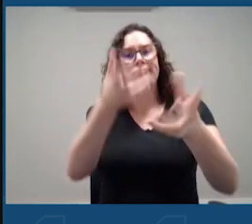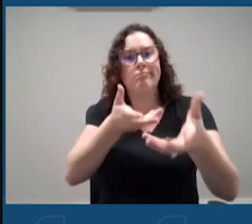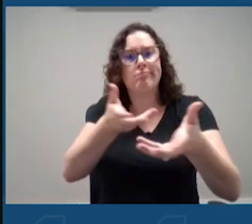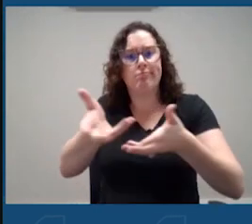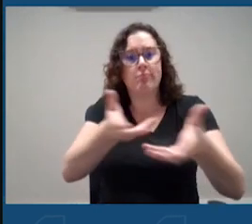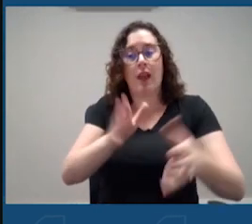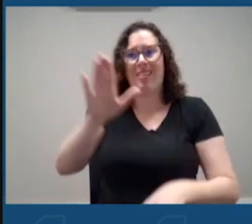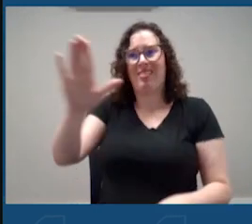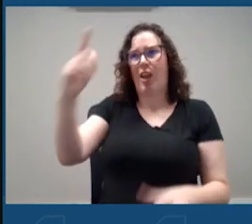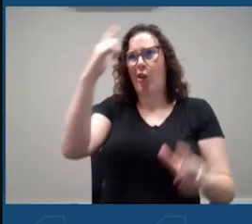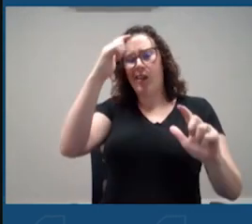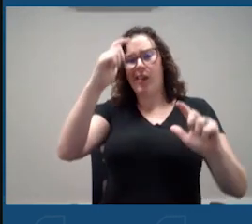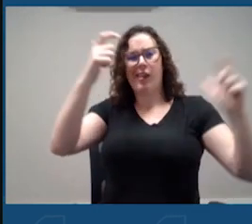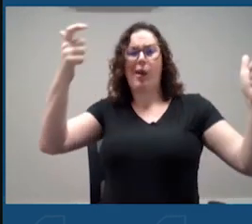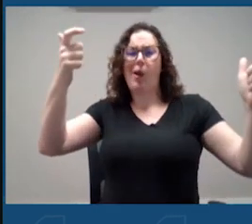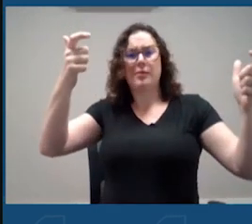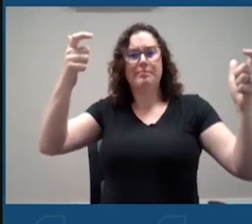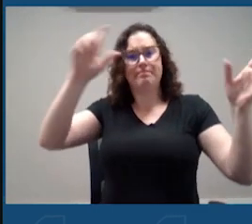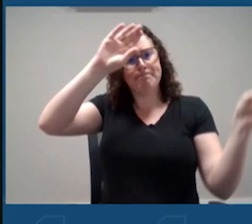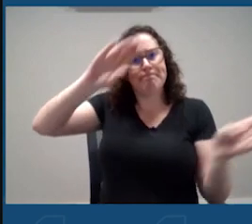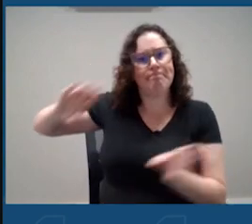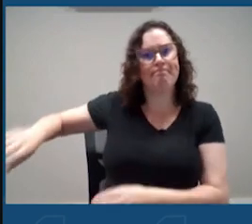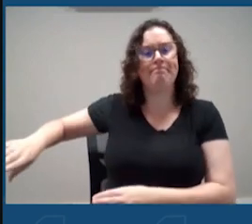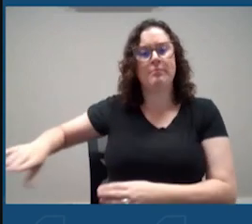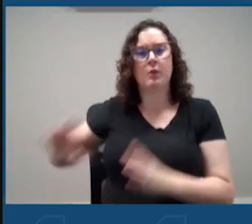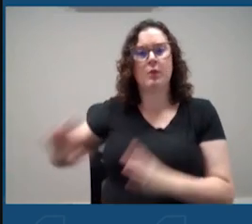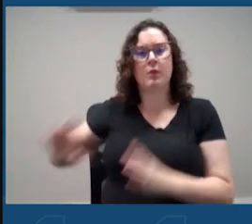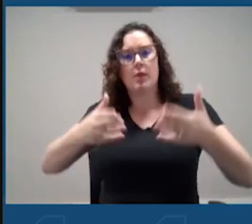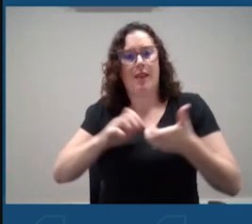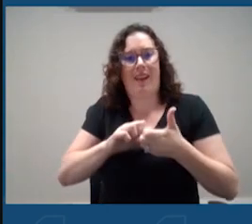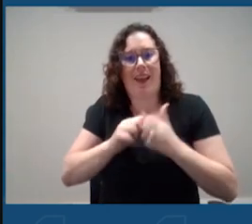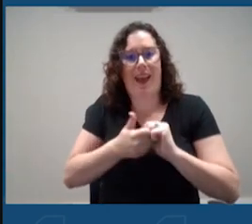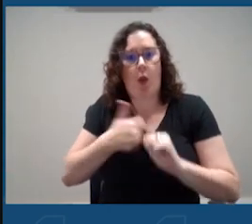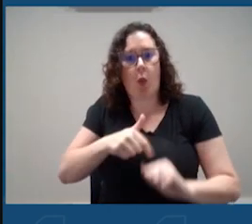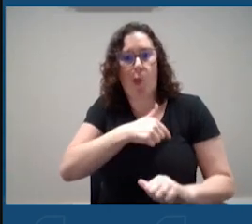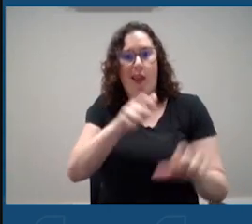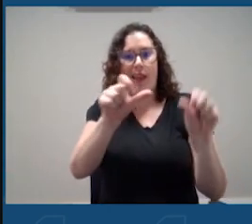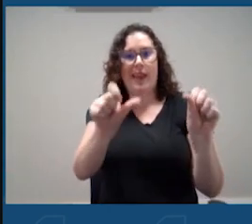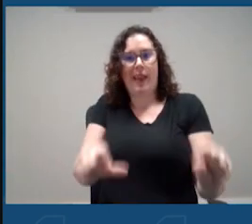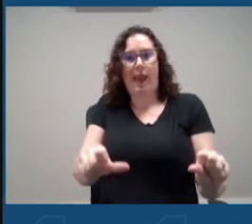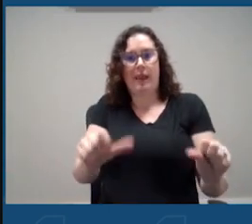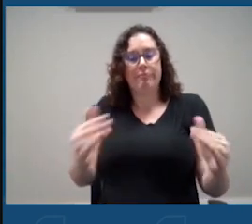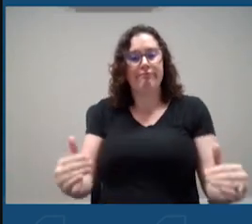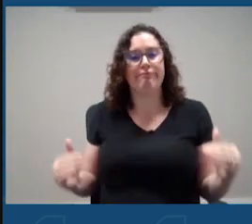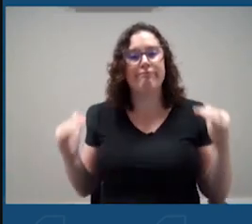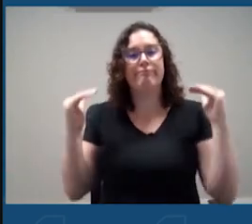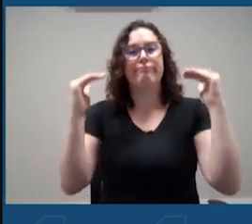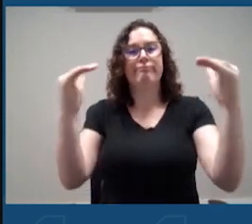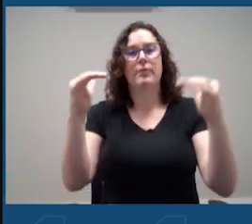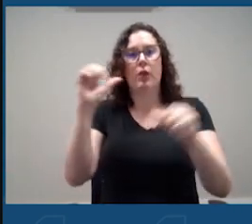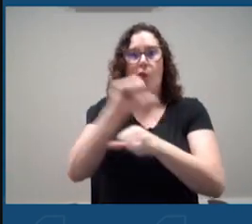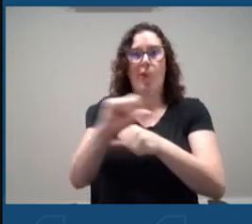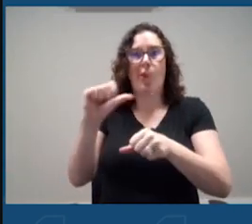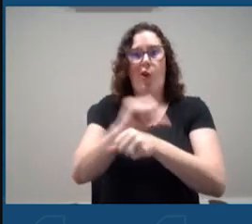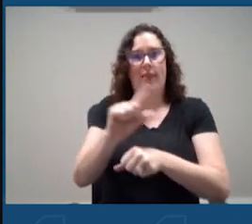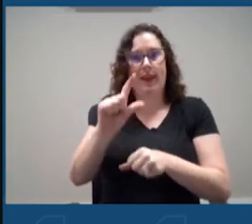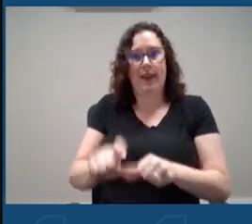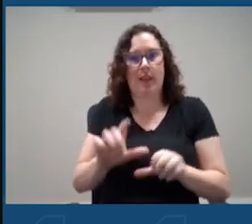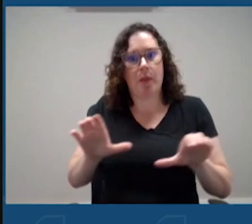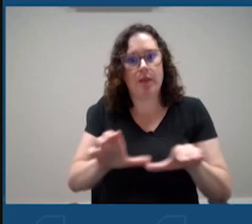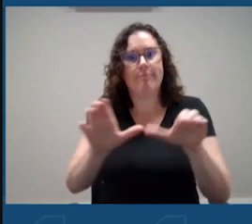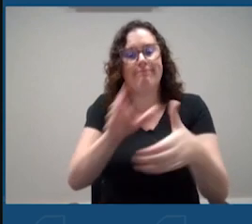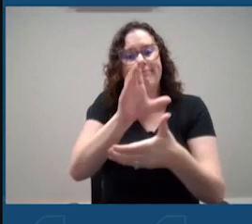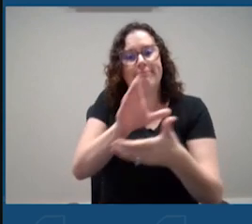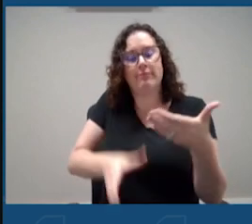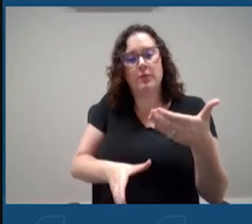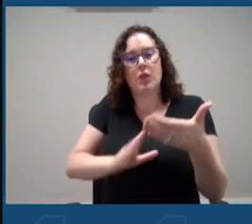aside to focus on ways that we can, in fact, advance the work that needed to be done. And so,